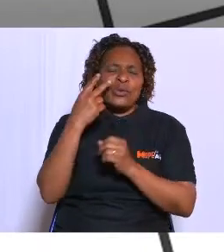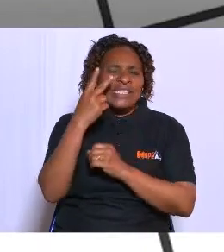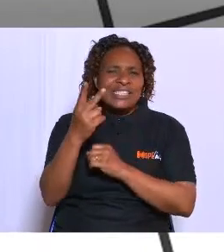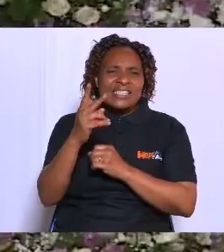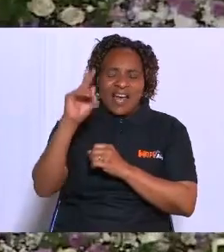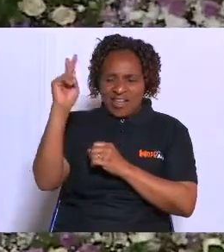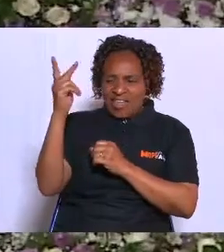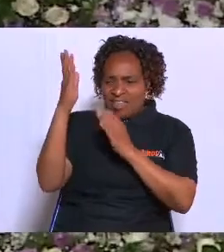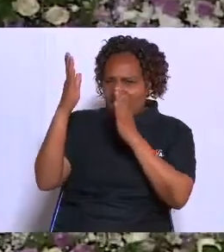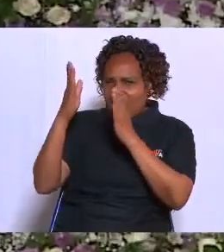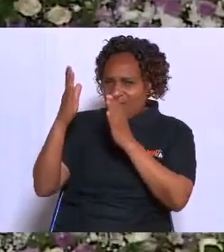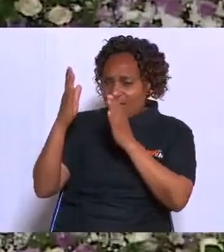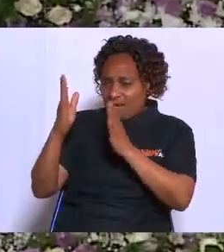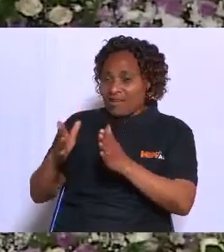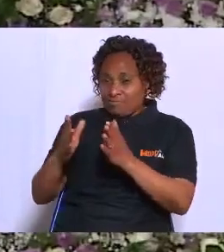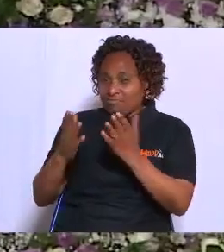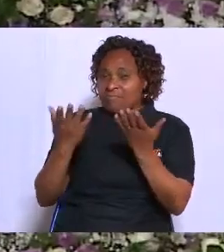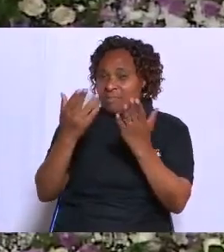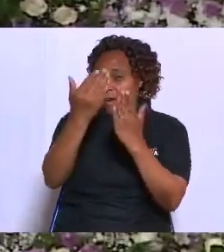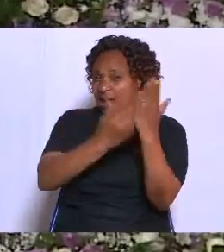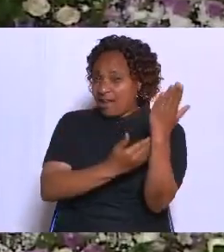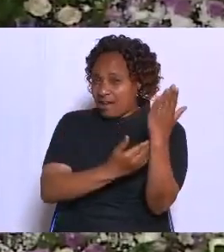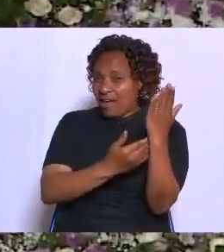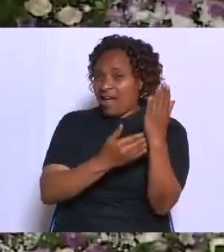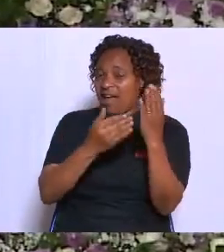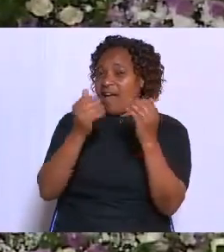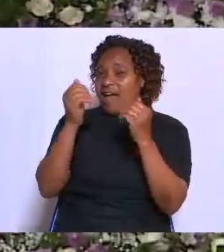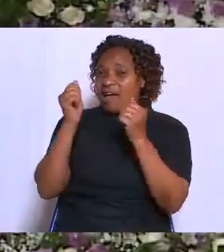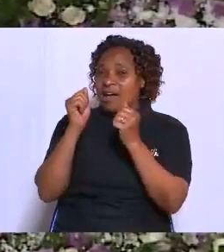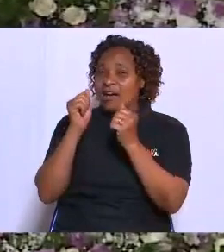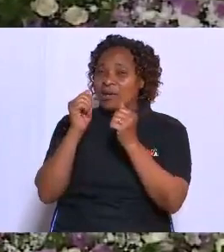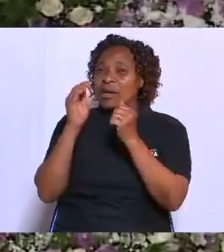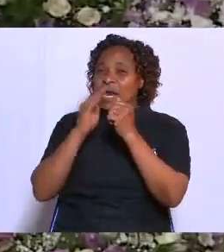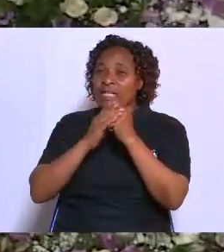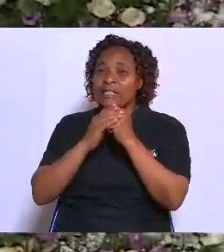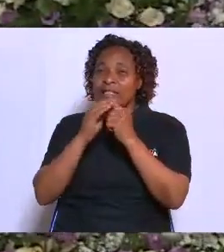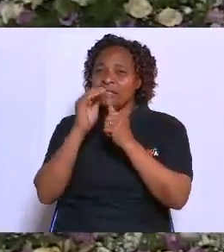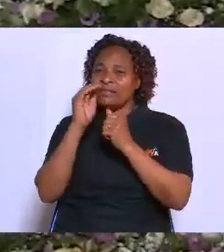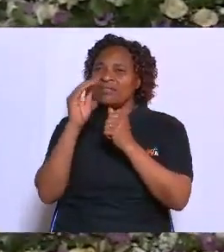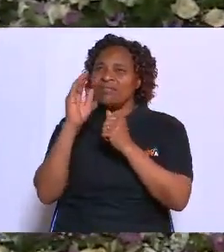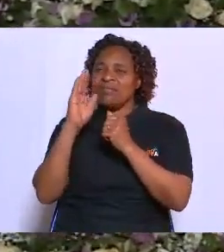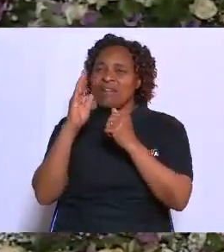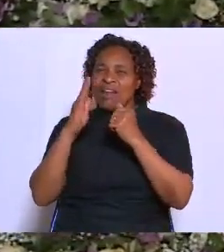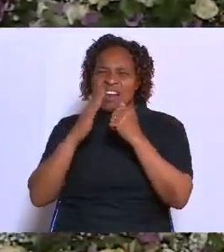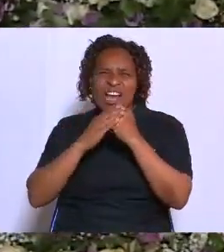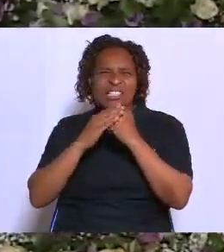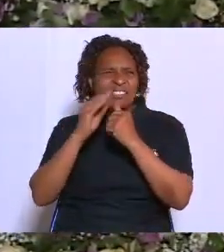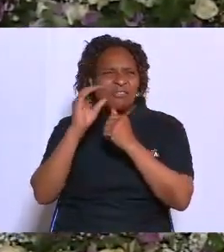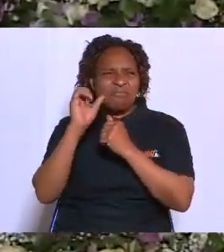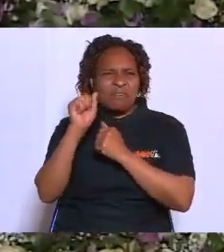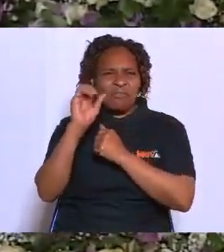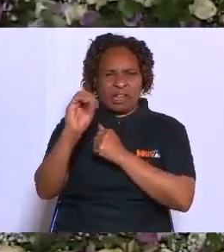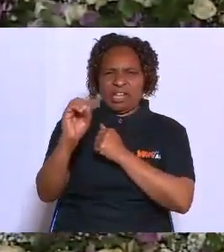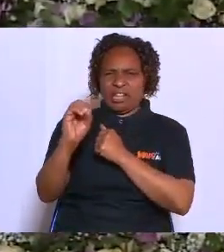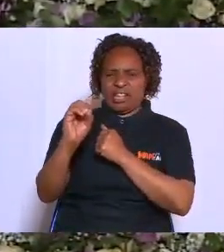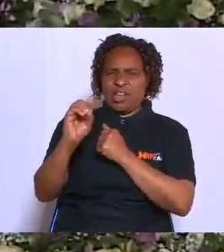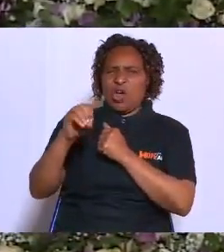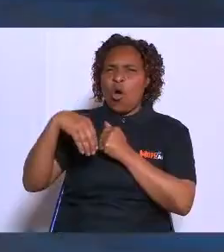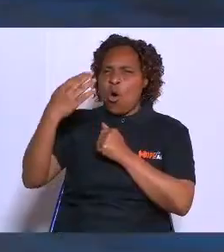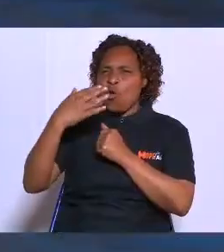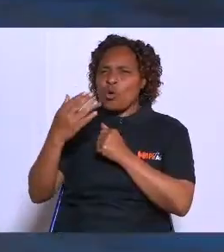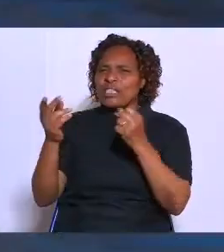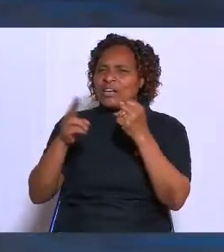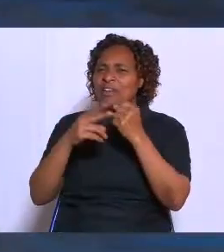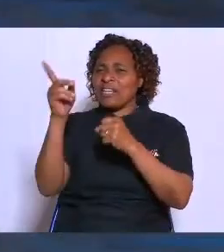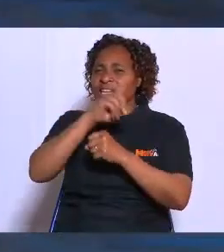calendar in 1950 I was doing research on this today always the seventh day of the